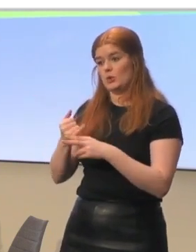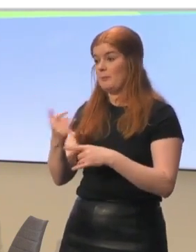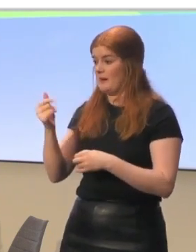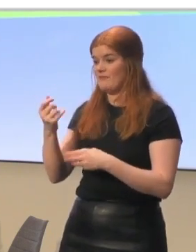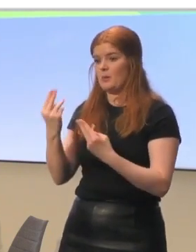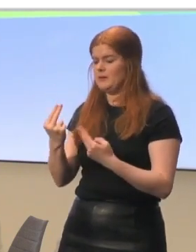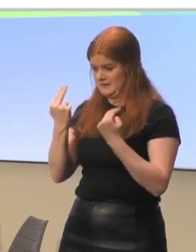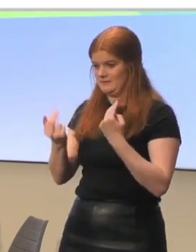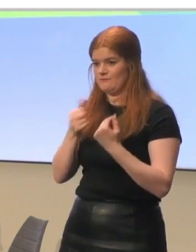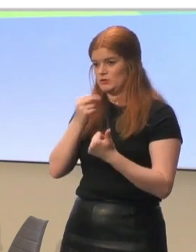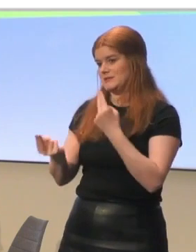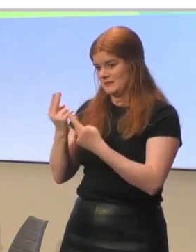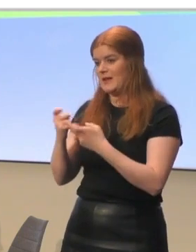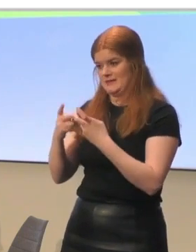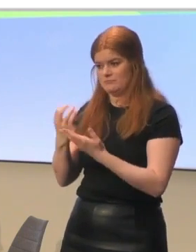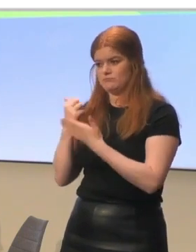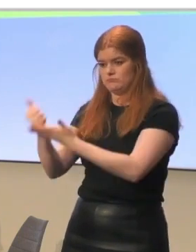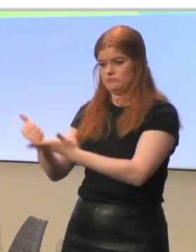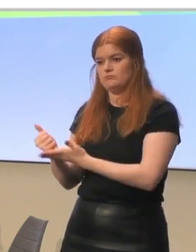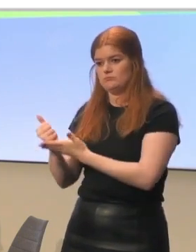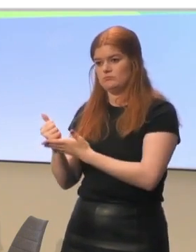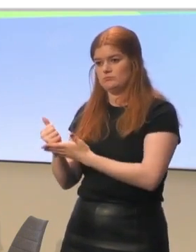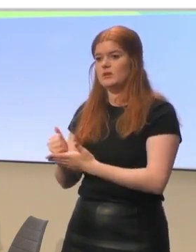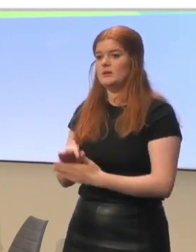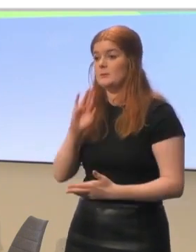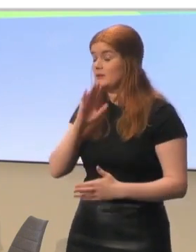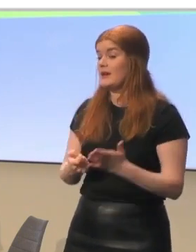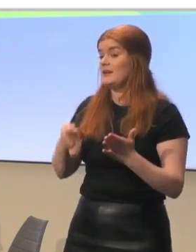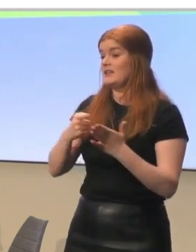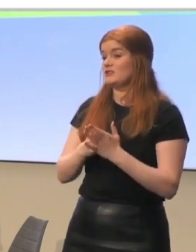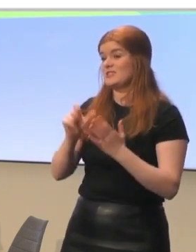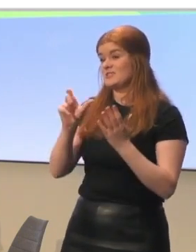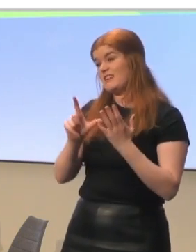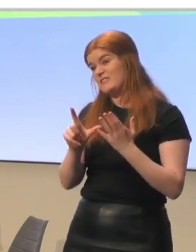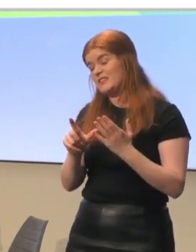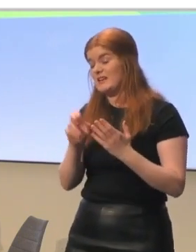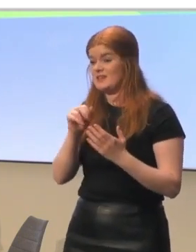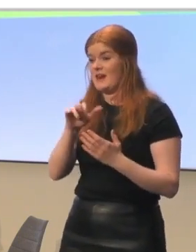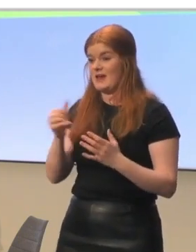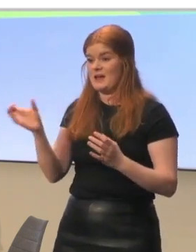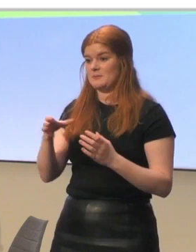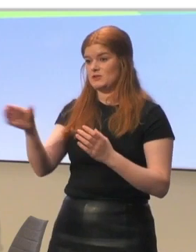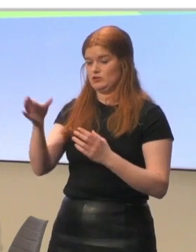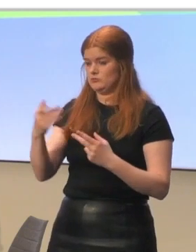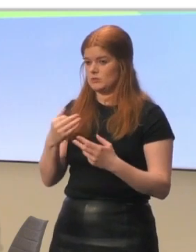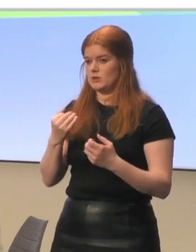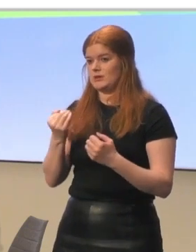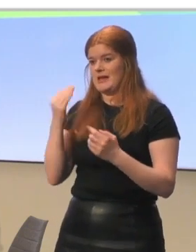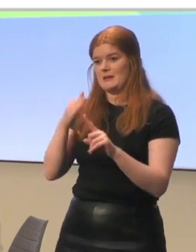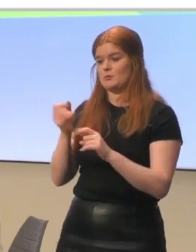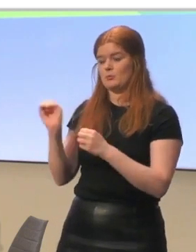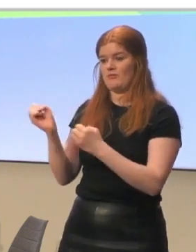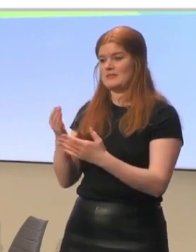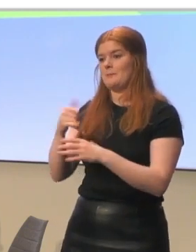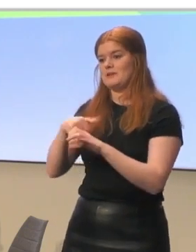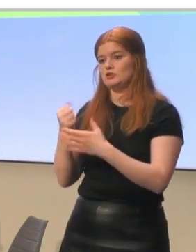need to be assessed and they need to get the support. So the additional set and SNA allocation is designed to provide an adequate